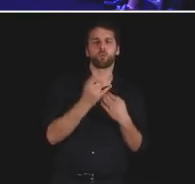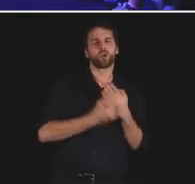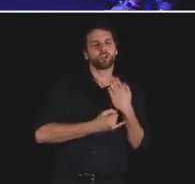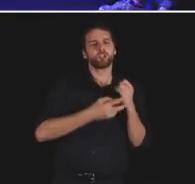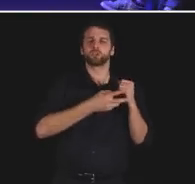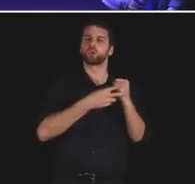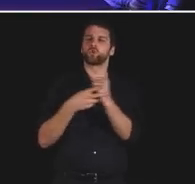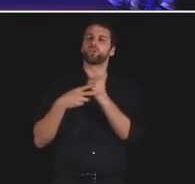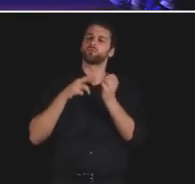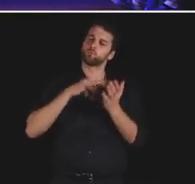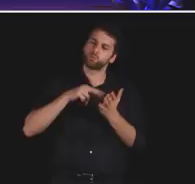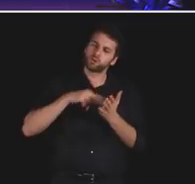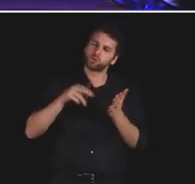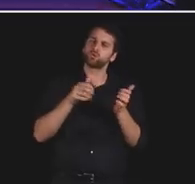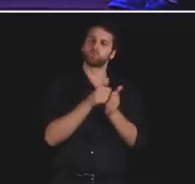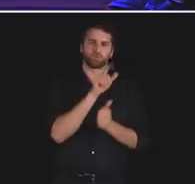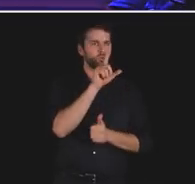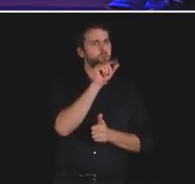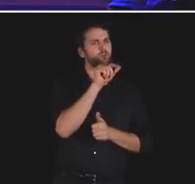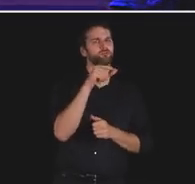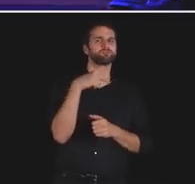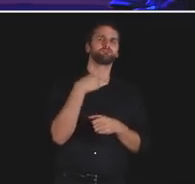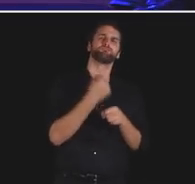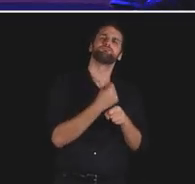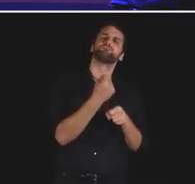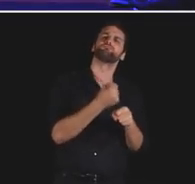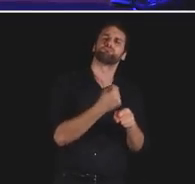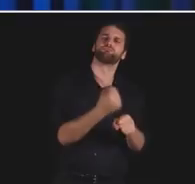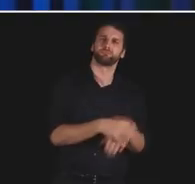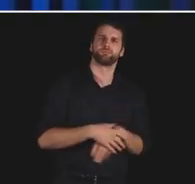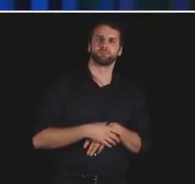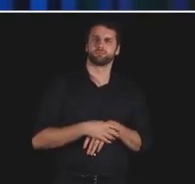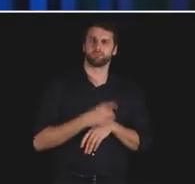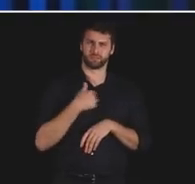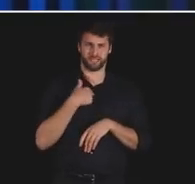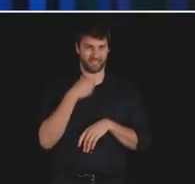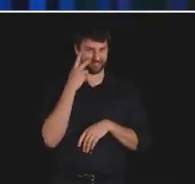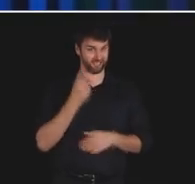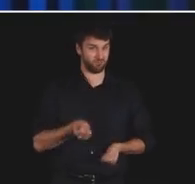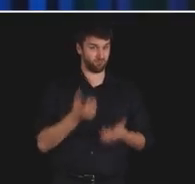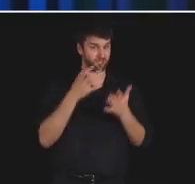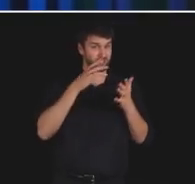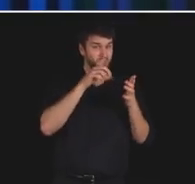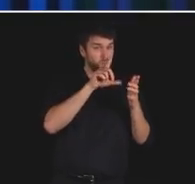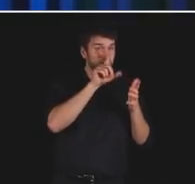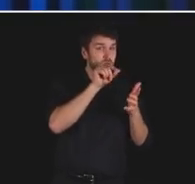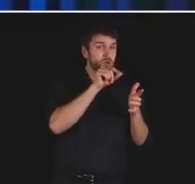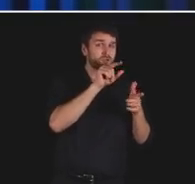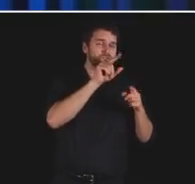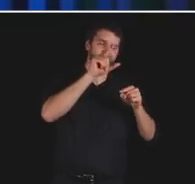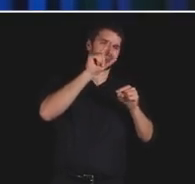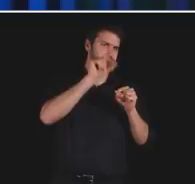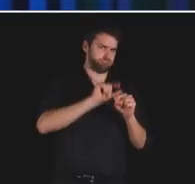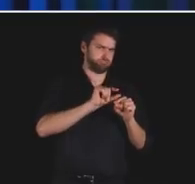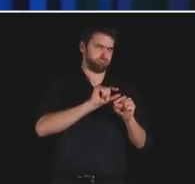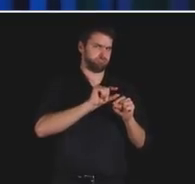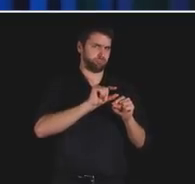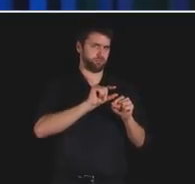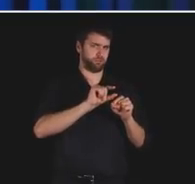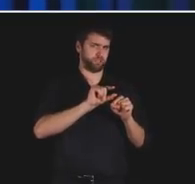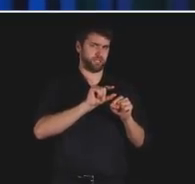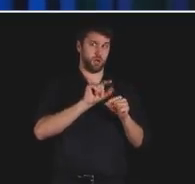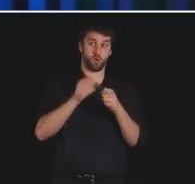only managed to see a fraction of all the species on this earth. And so, in 2015, I set out to see the